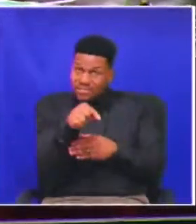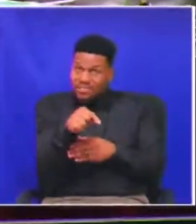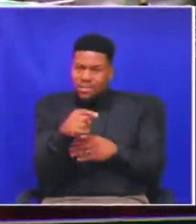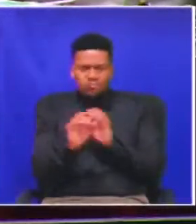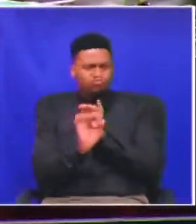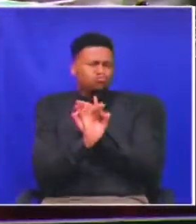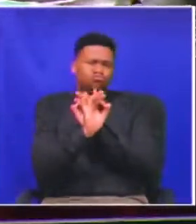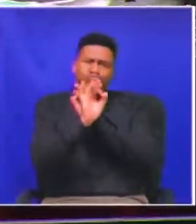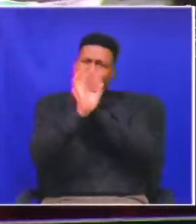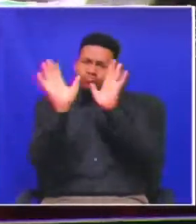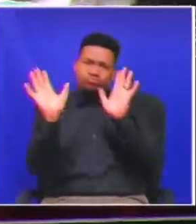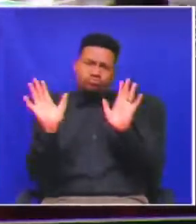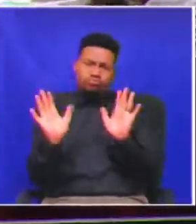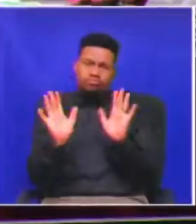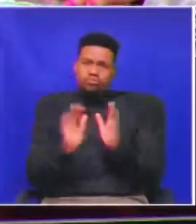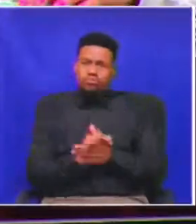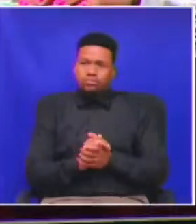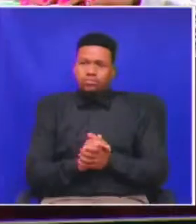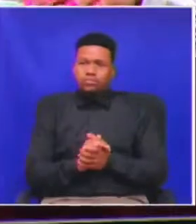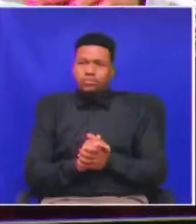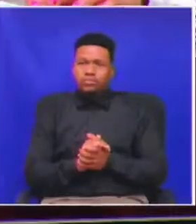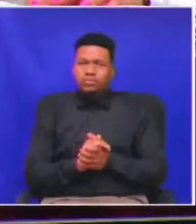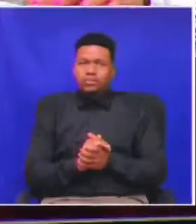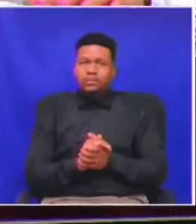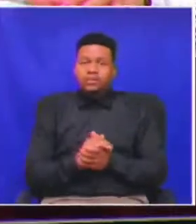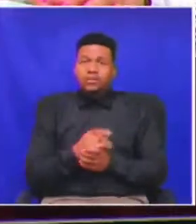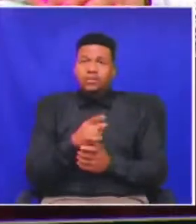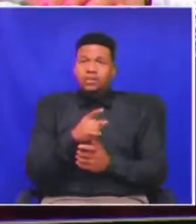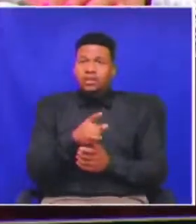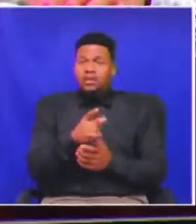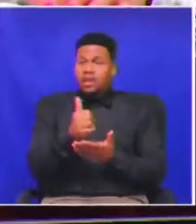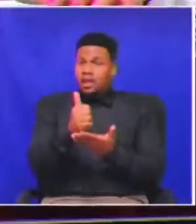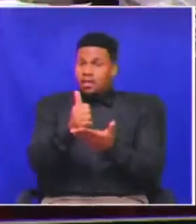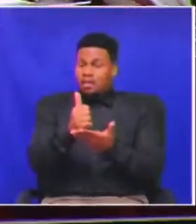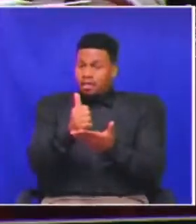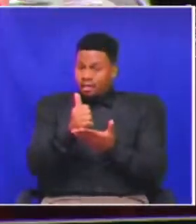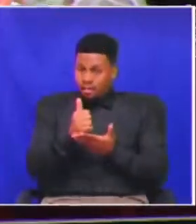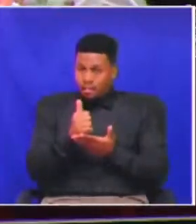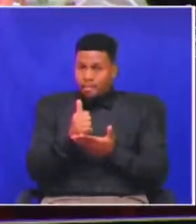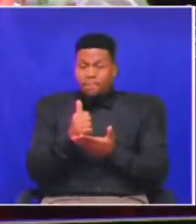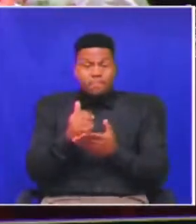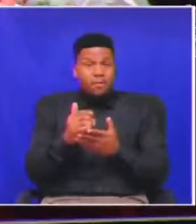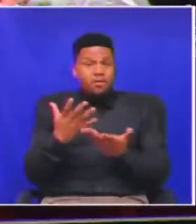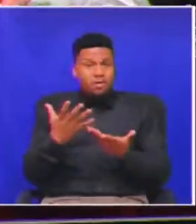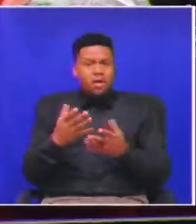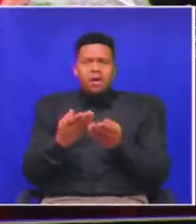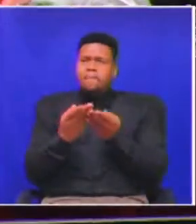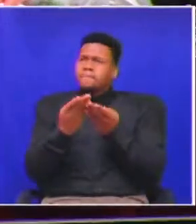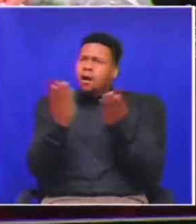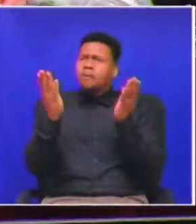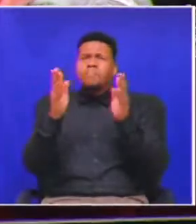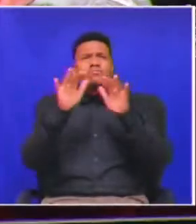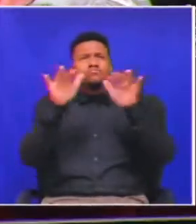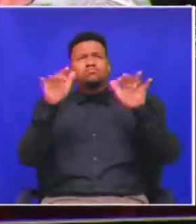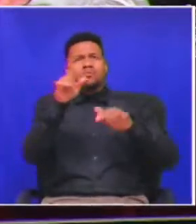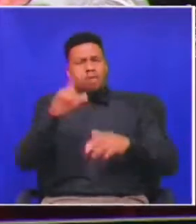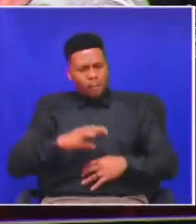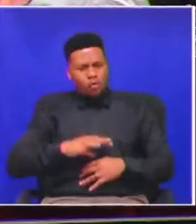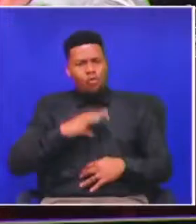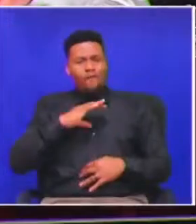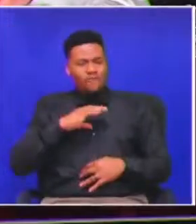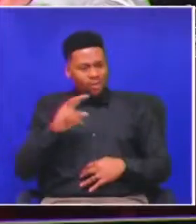transparent and helps to build public confidence in the appointment